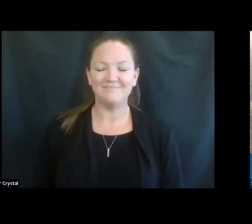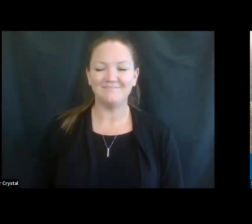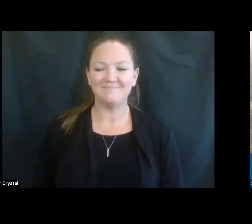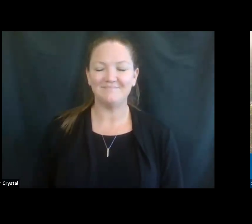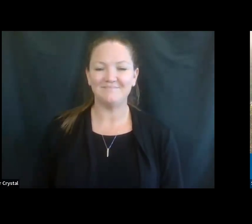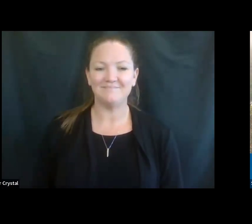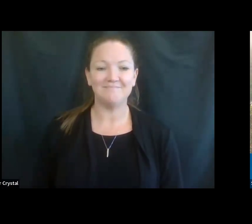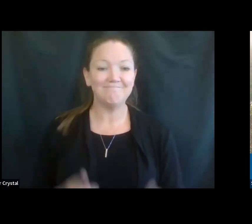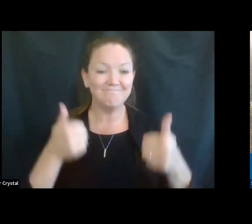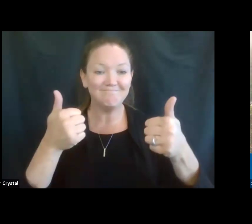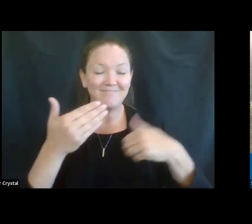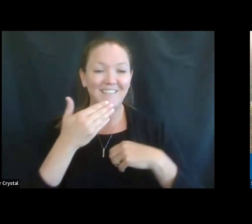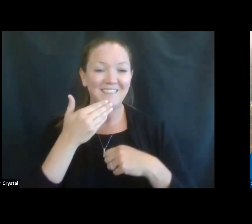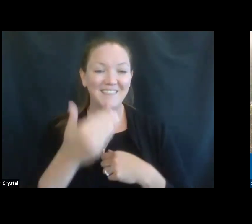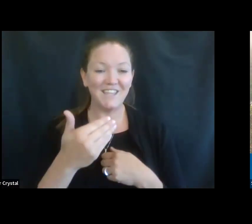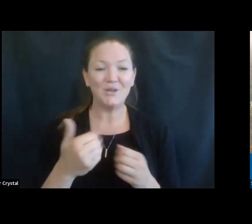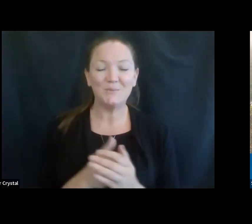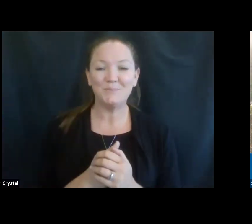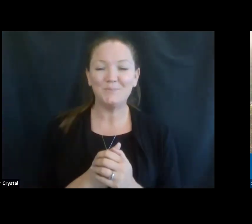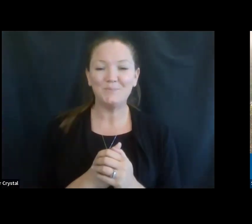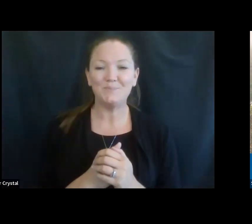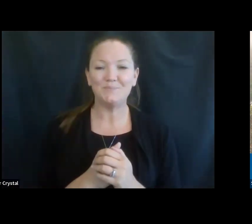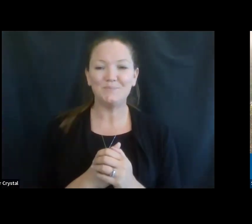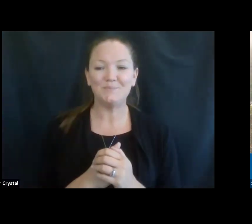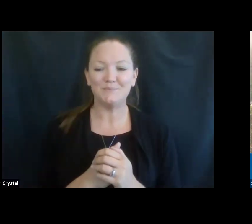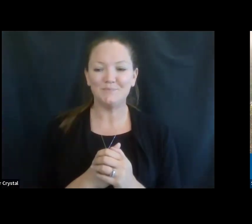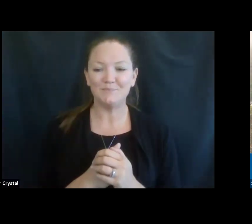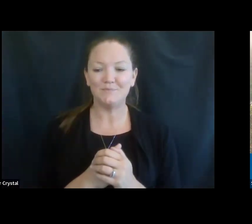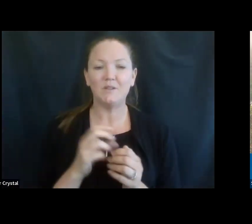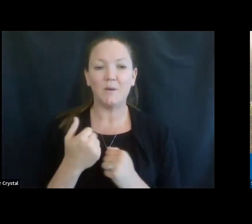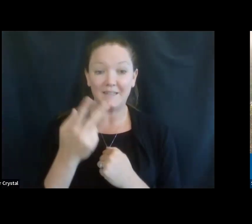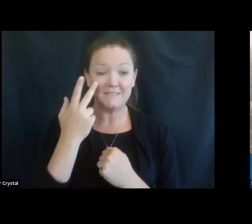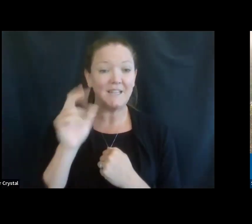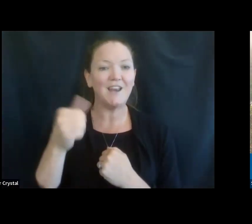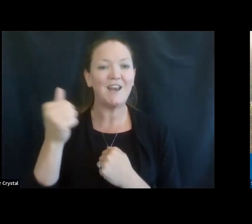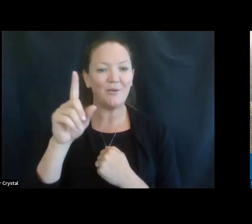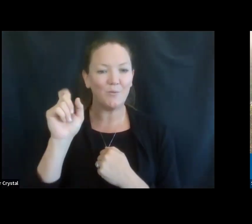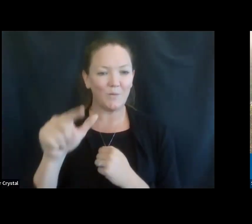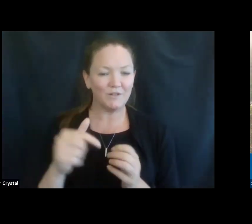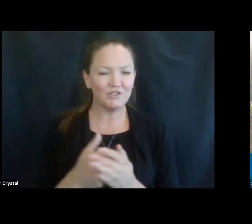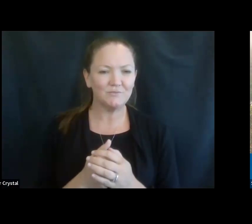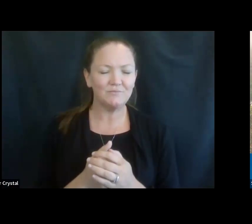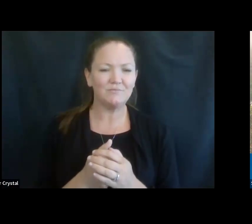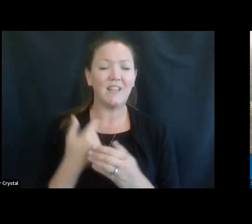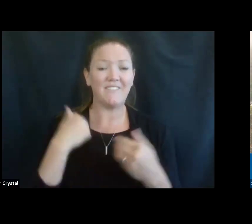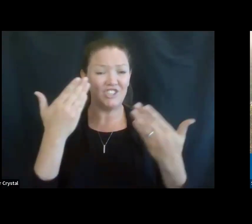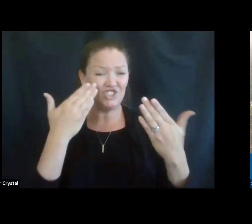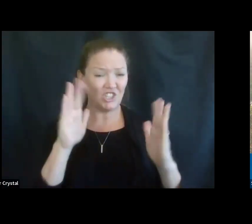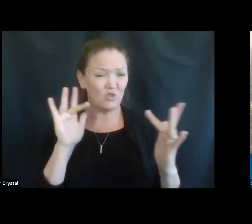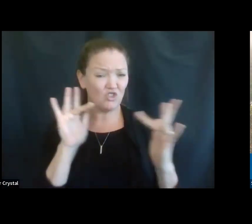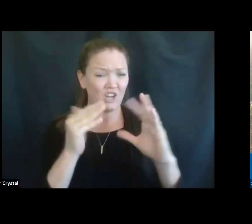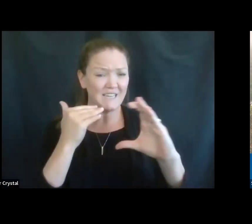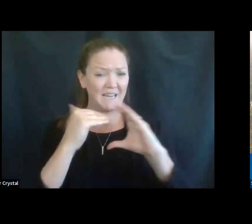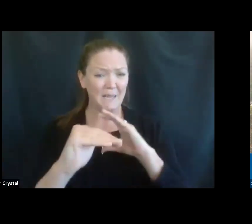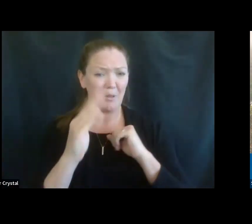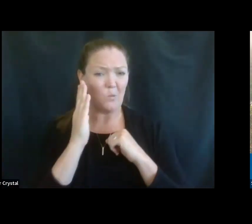Thanks, Sean, and thanks for the question. I am seeing another one. Is there a general contact email that will be listed